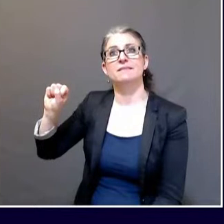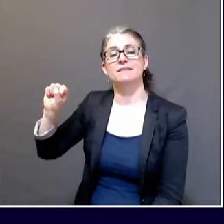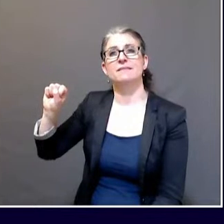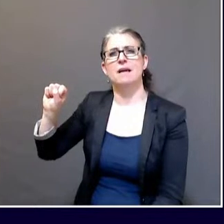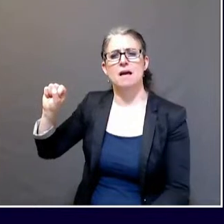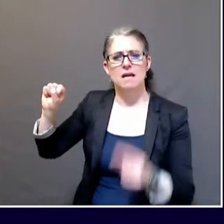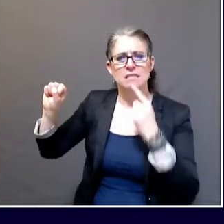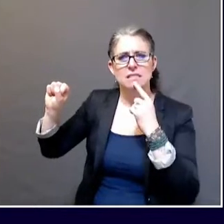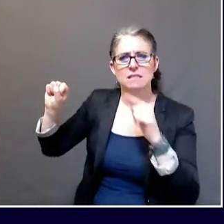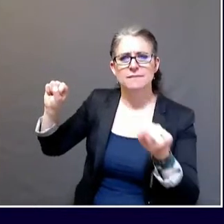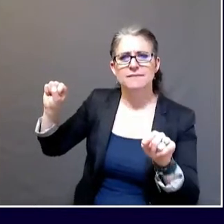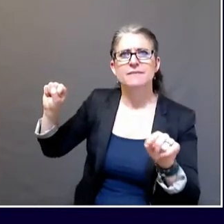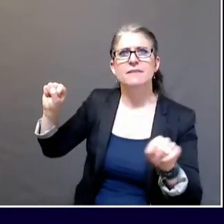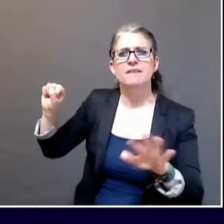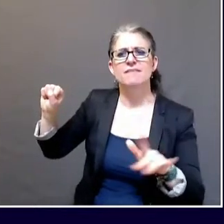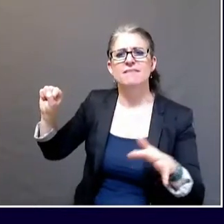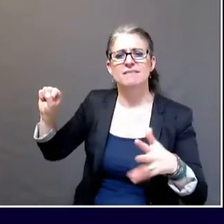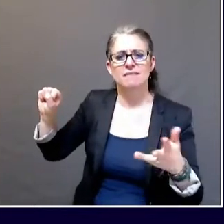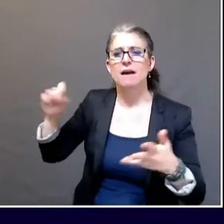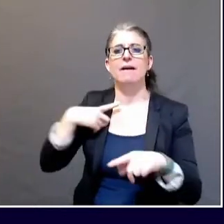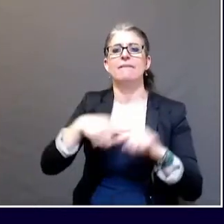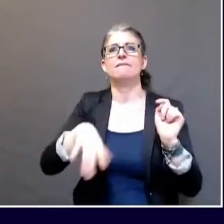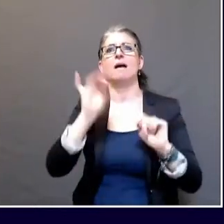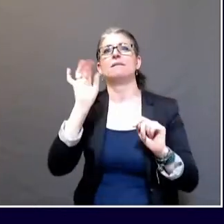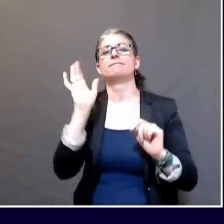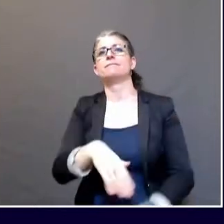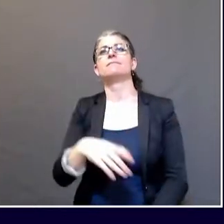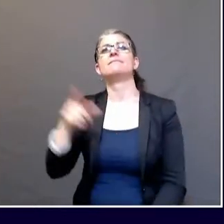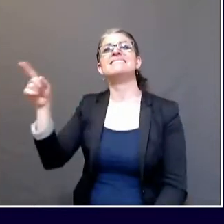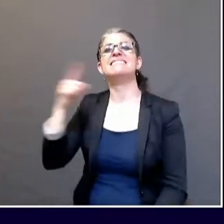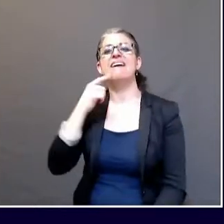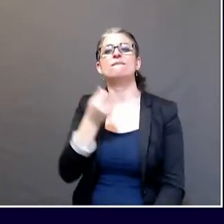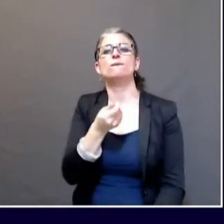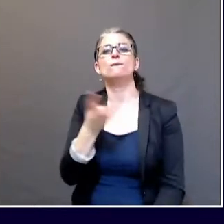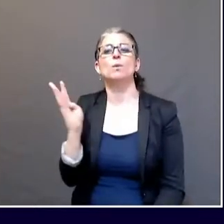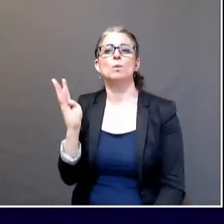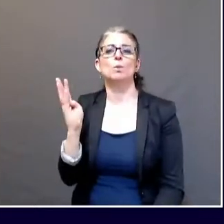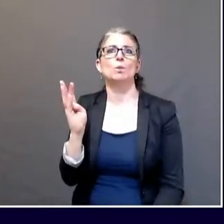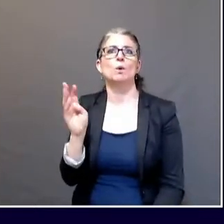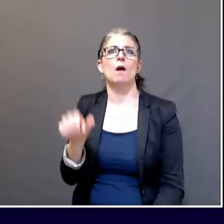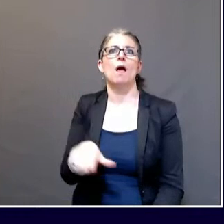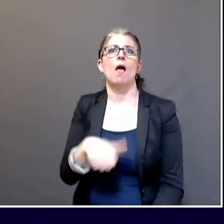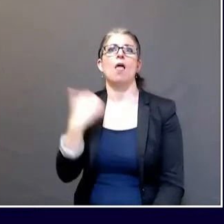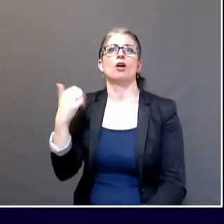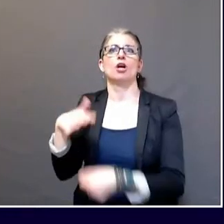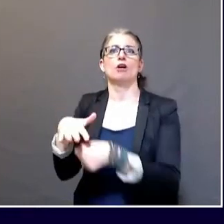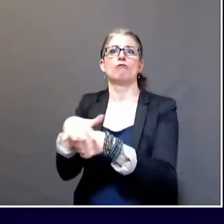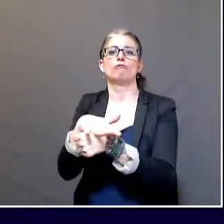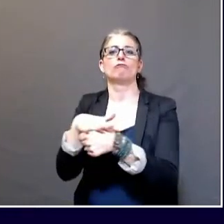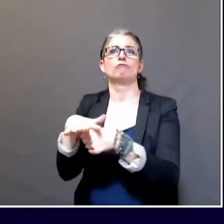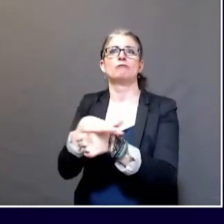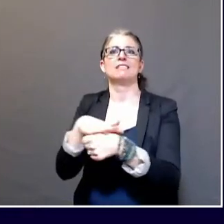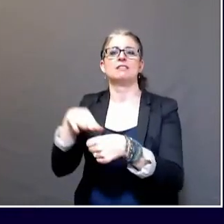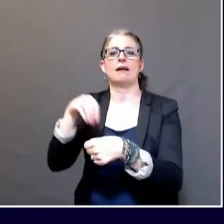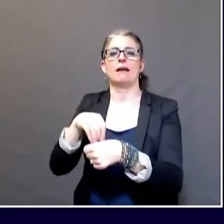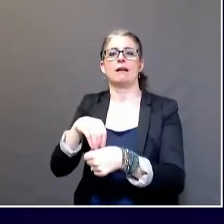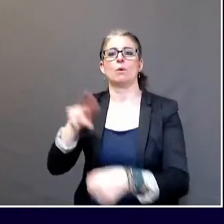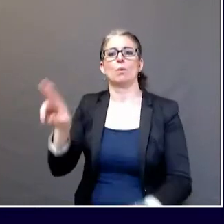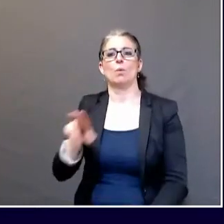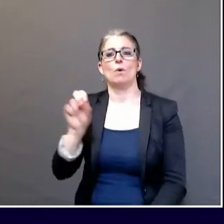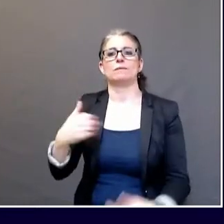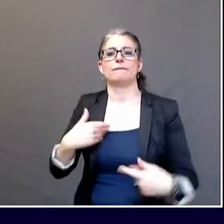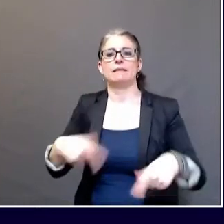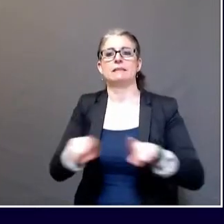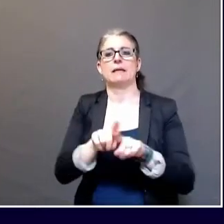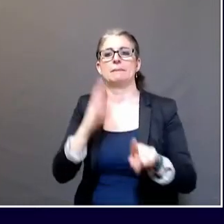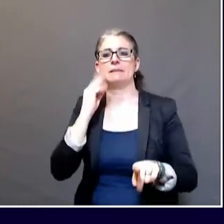any event, a couple of other regions across the country had the same experience yesterday as well. I didn't